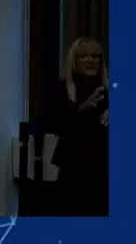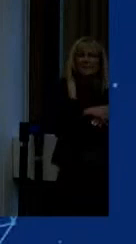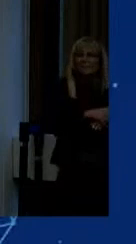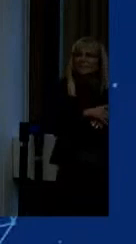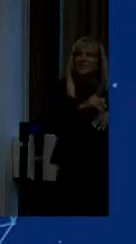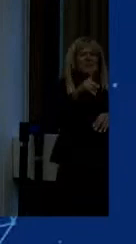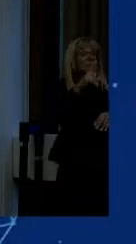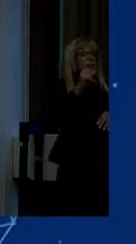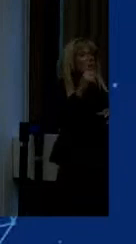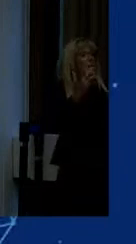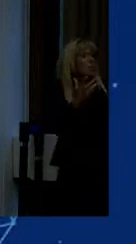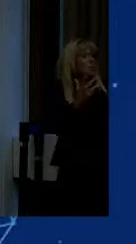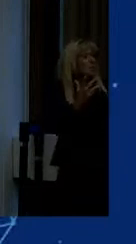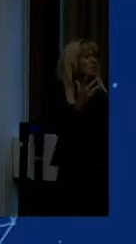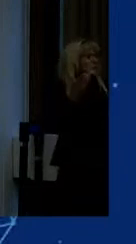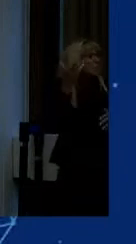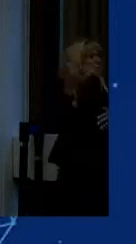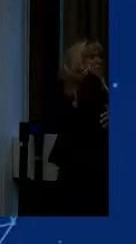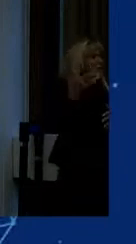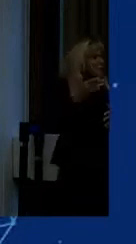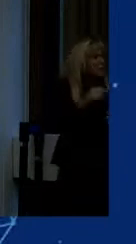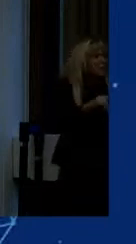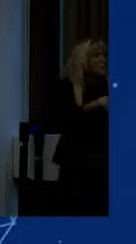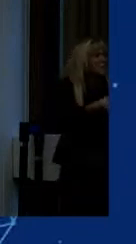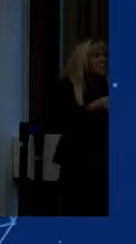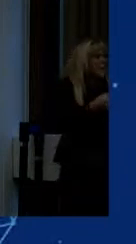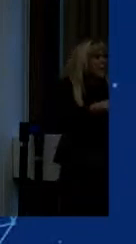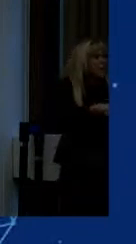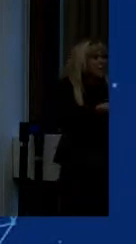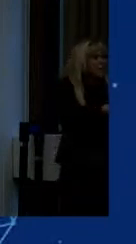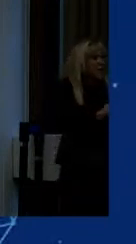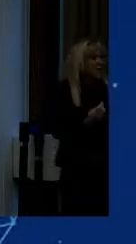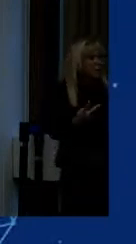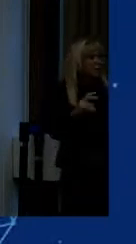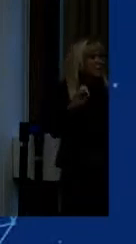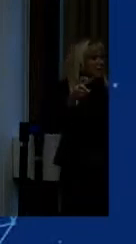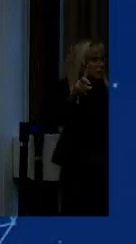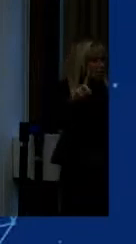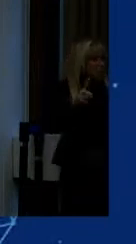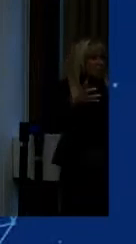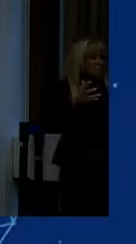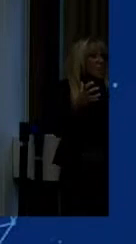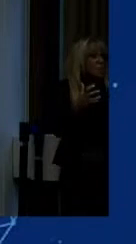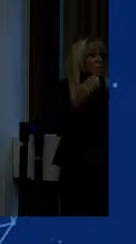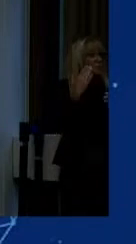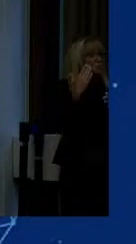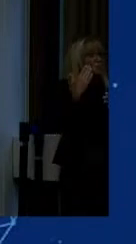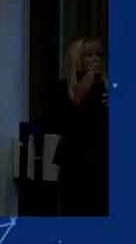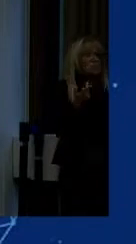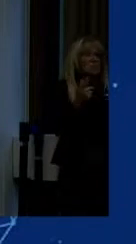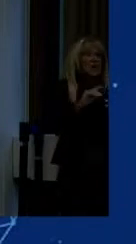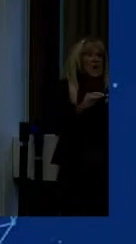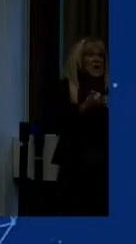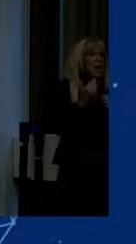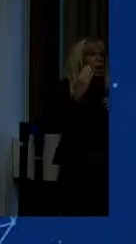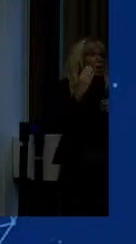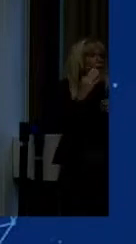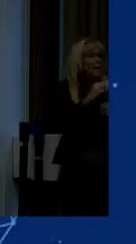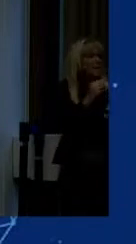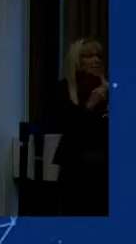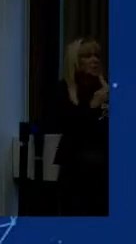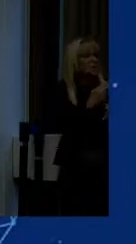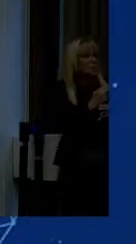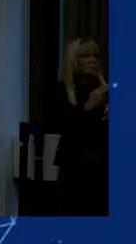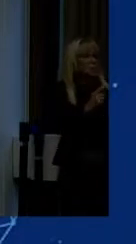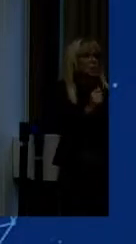was, because this is a presentation about K-12 education, we wanted to get a sense of the landscape of awareness and